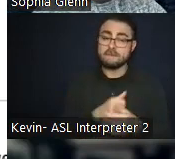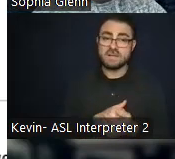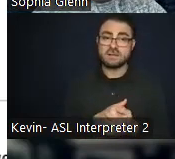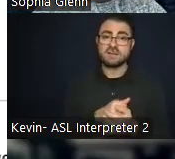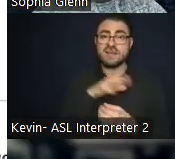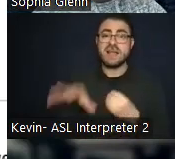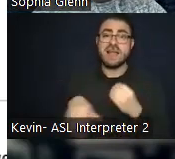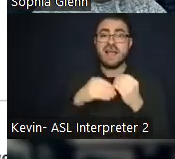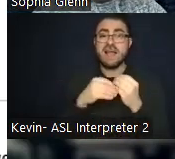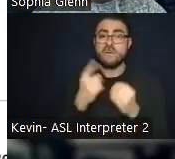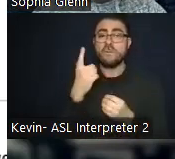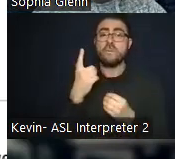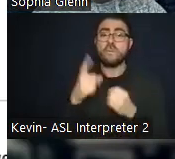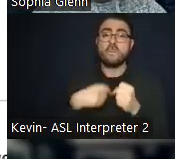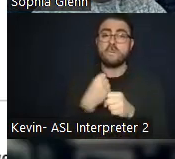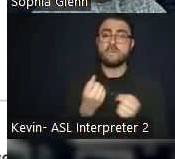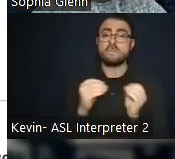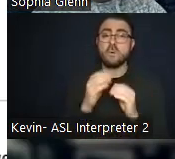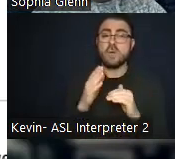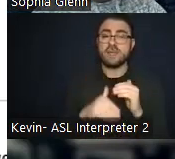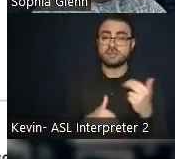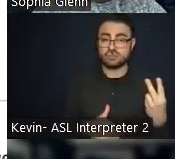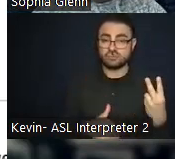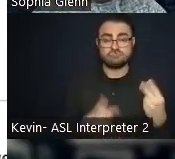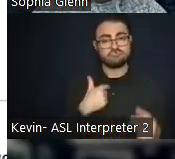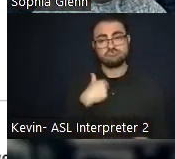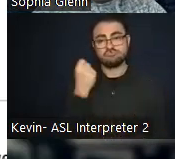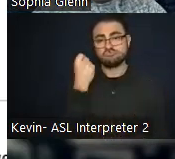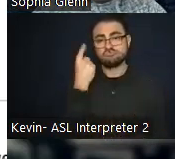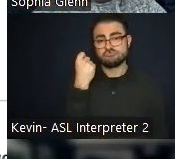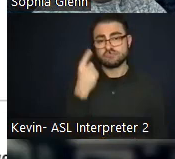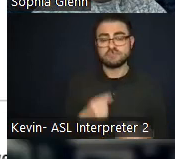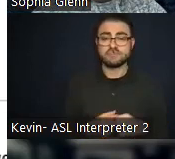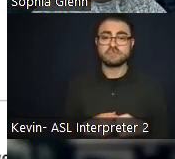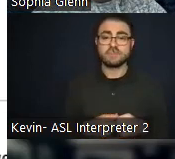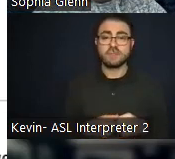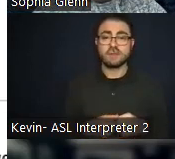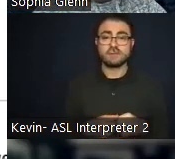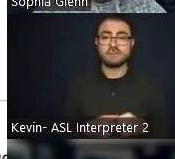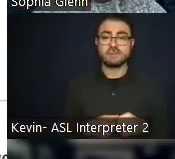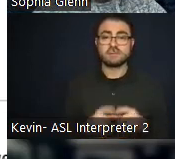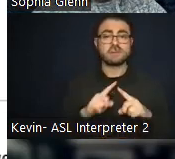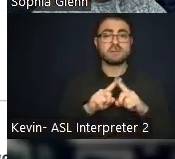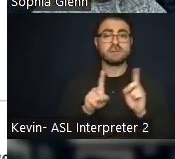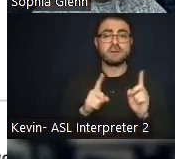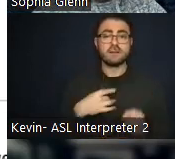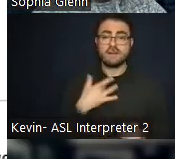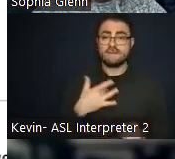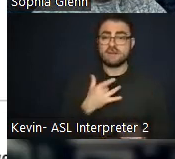beyond 2 years. I understand that. However, I do feel like with the